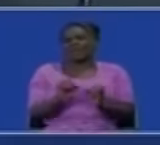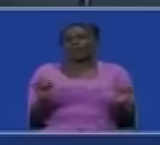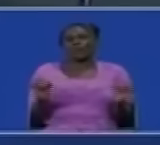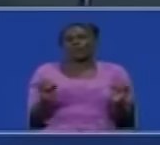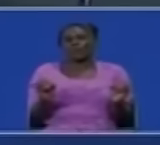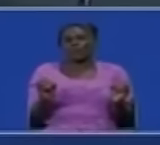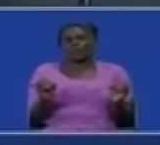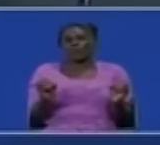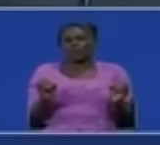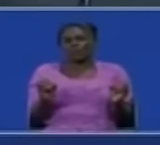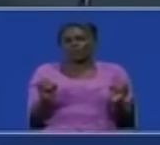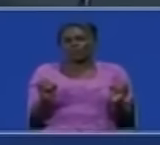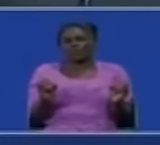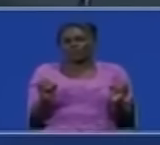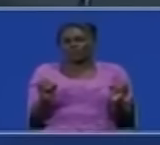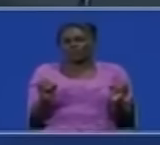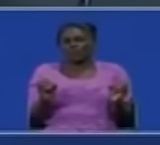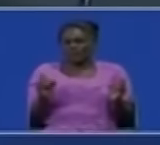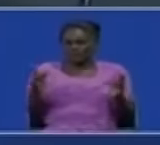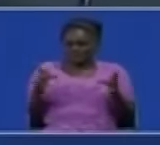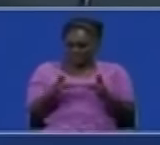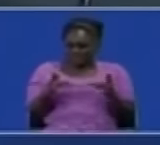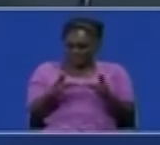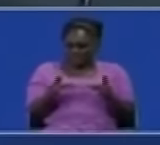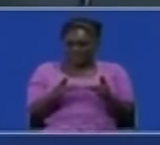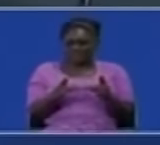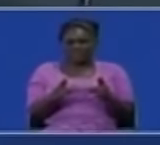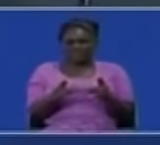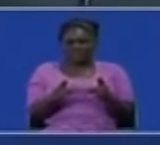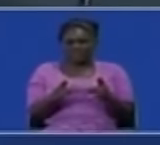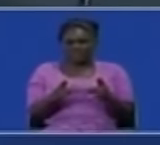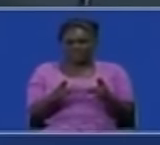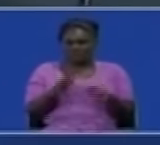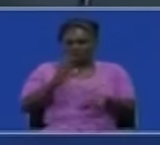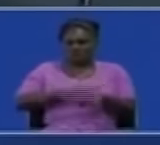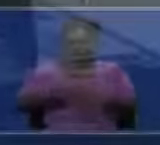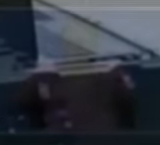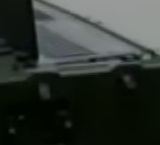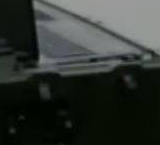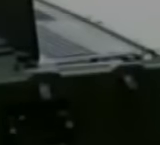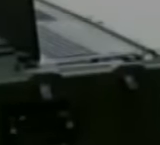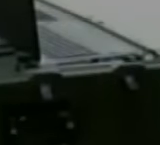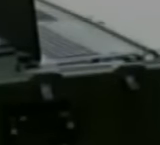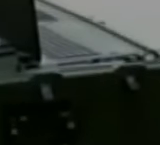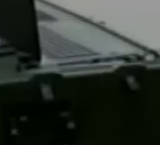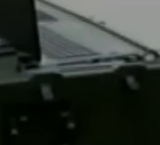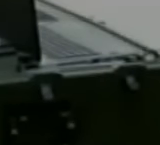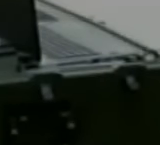as strong, does okay. it? The argument of the internet applies to the results transmission. Yeah.